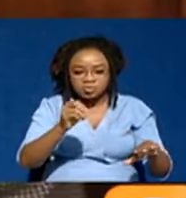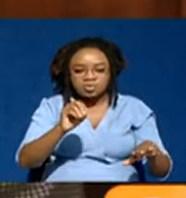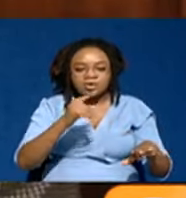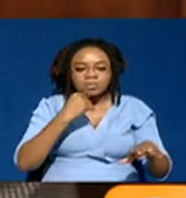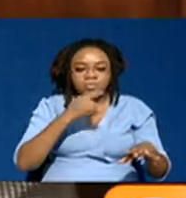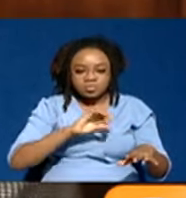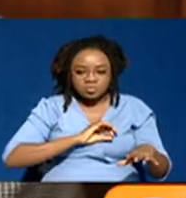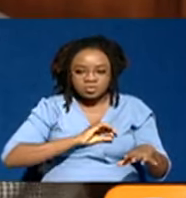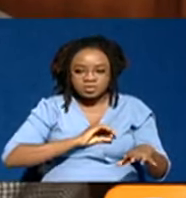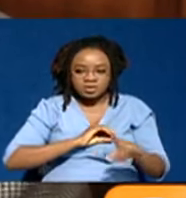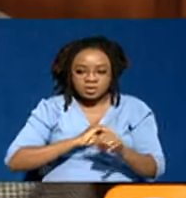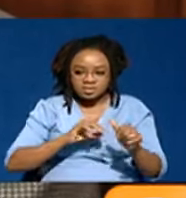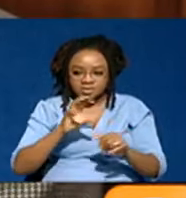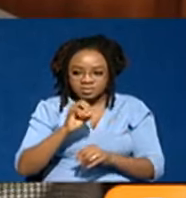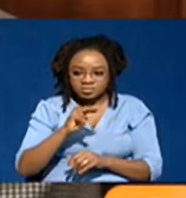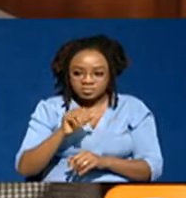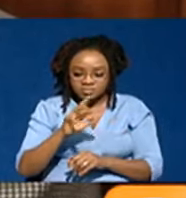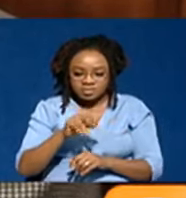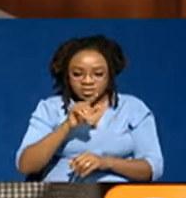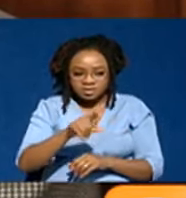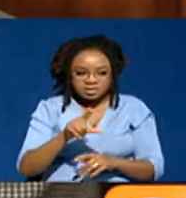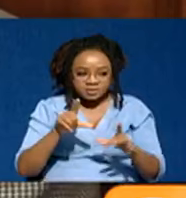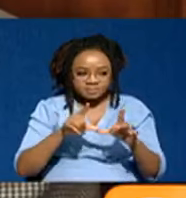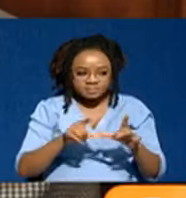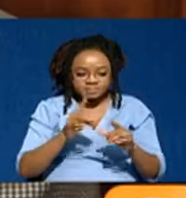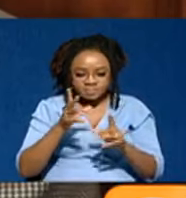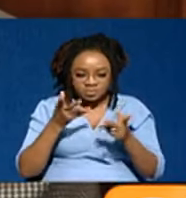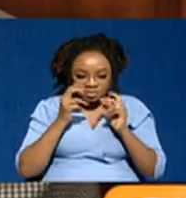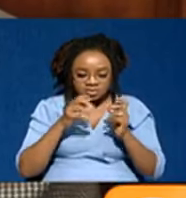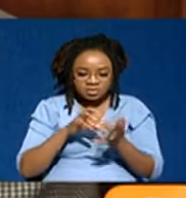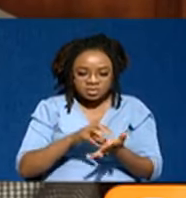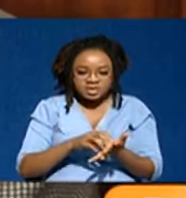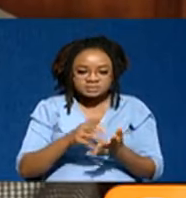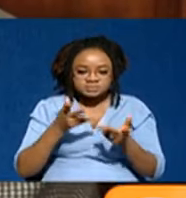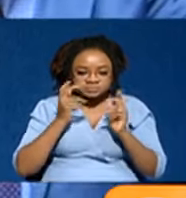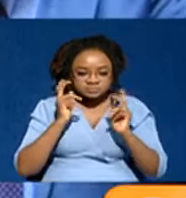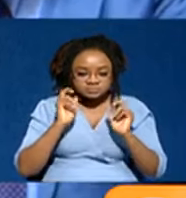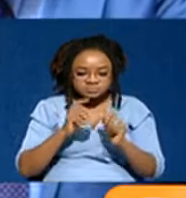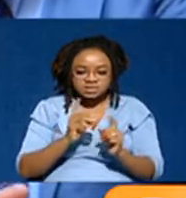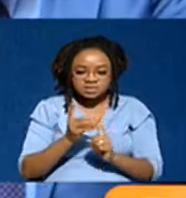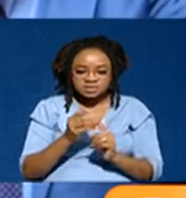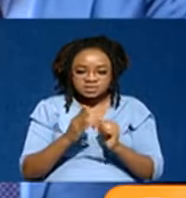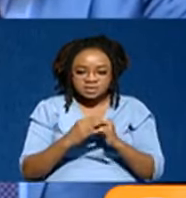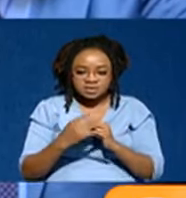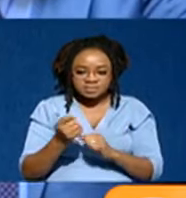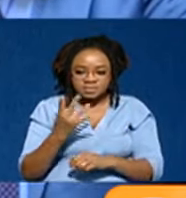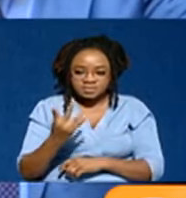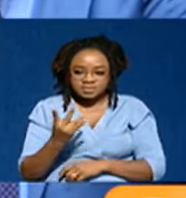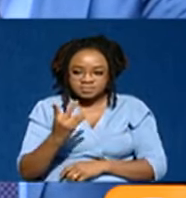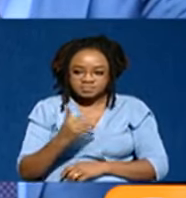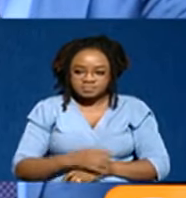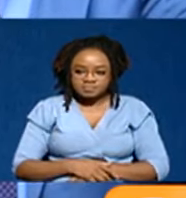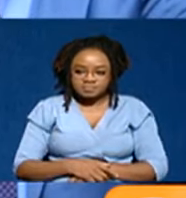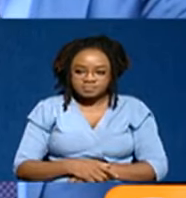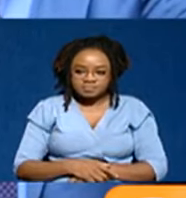Hiten Kumar. The matter has been certified to be heard on 9th of April this year. We are looking at a party on the